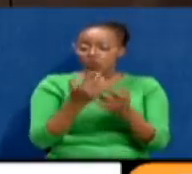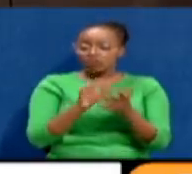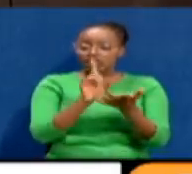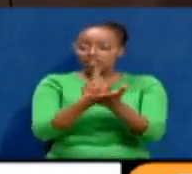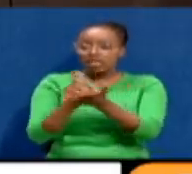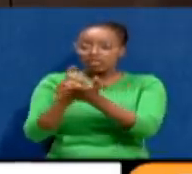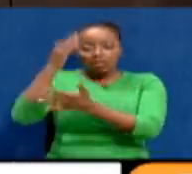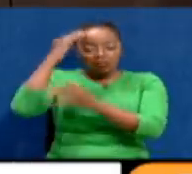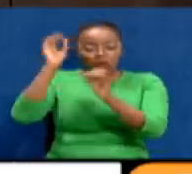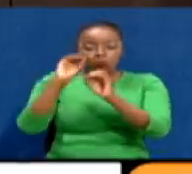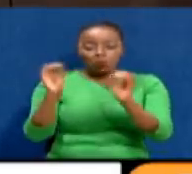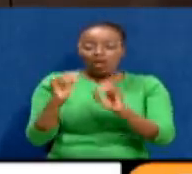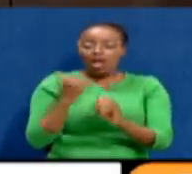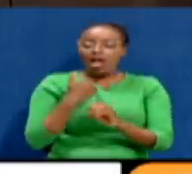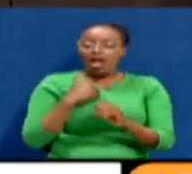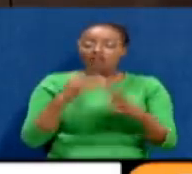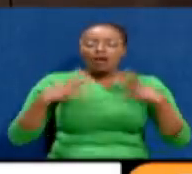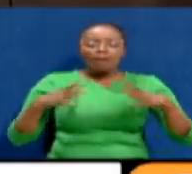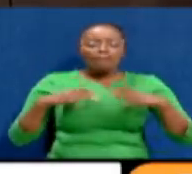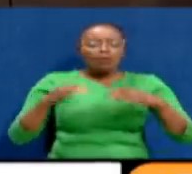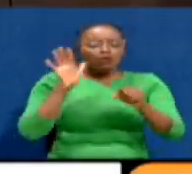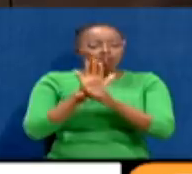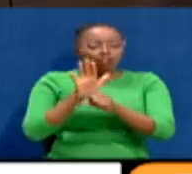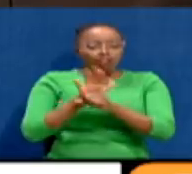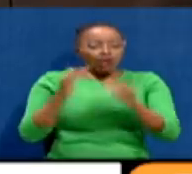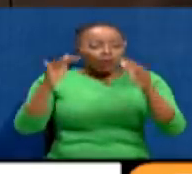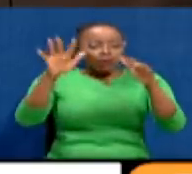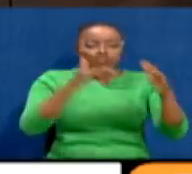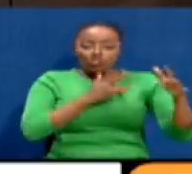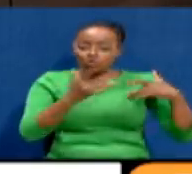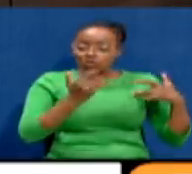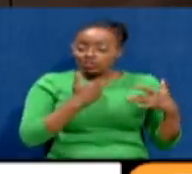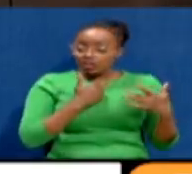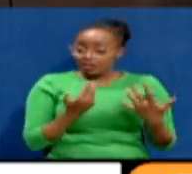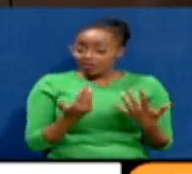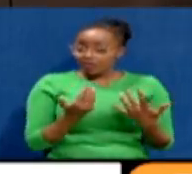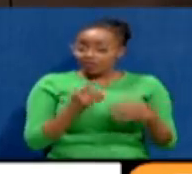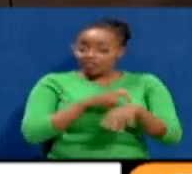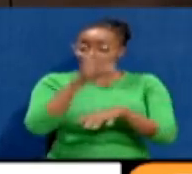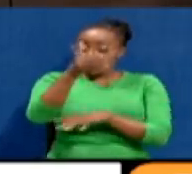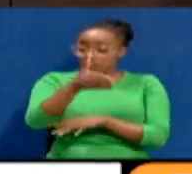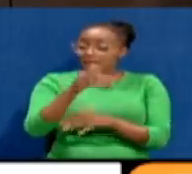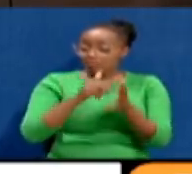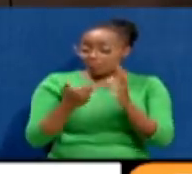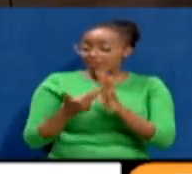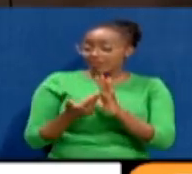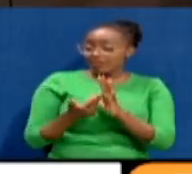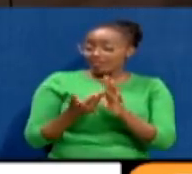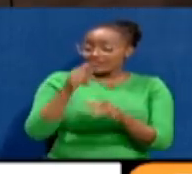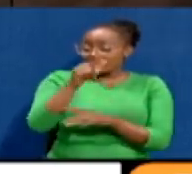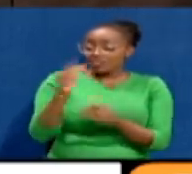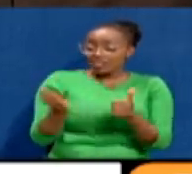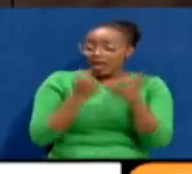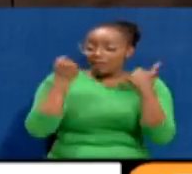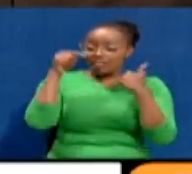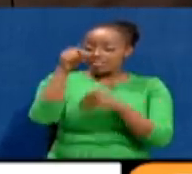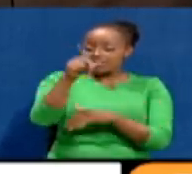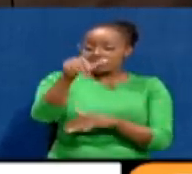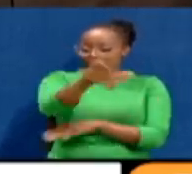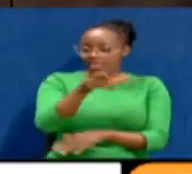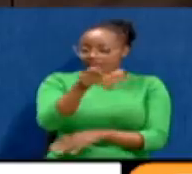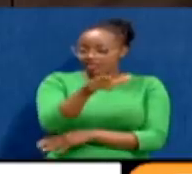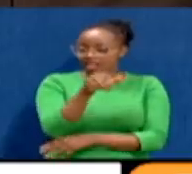disinfected. There was a big crowd around you. Were there any concerns when you were there, Kimani Ichung'wah? Did it at any point occur to you that